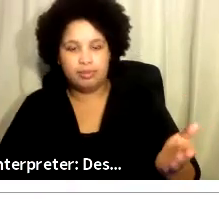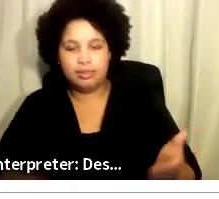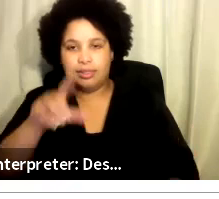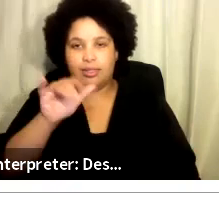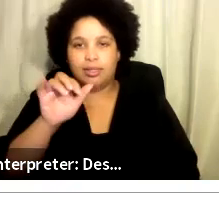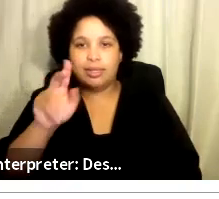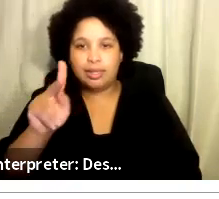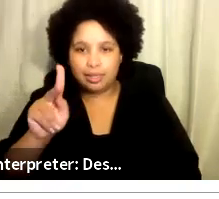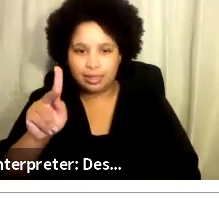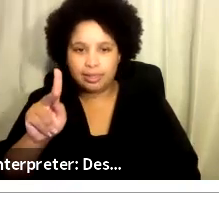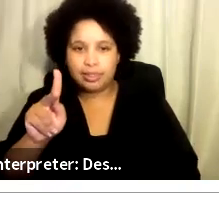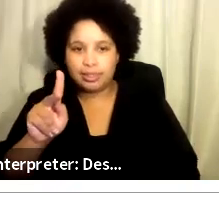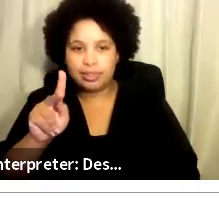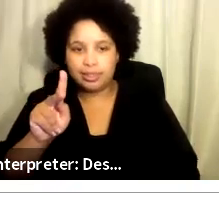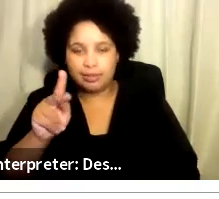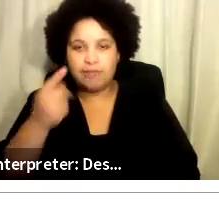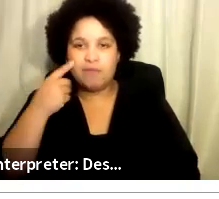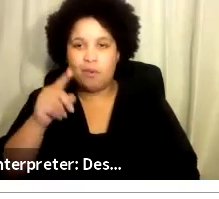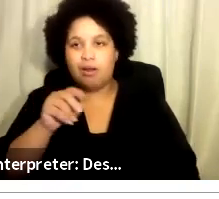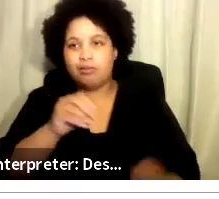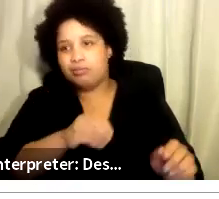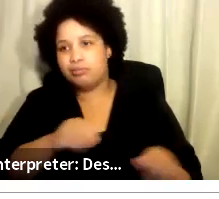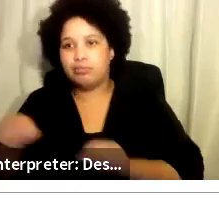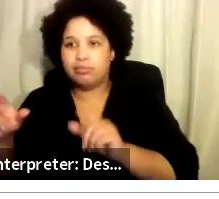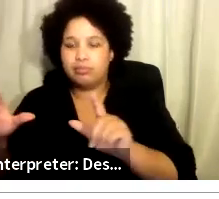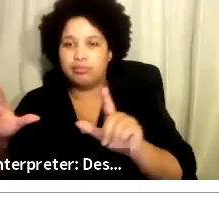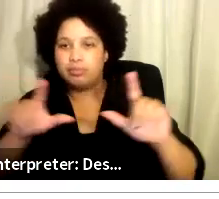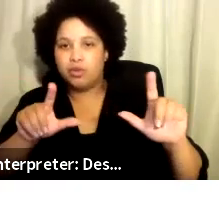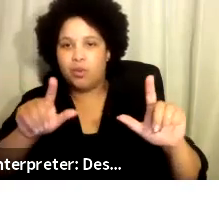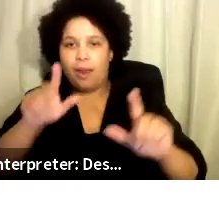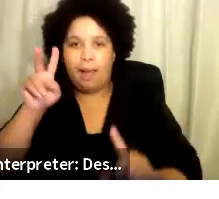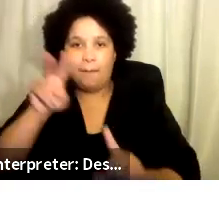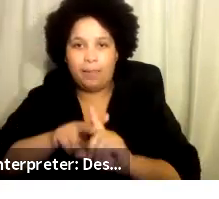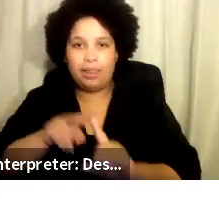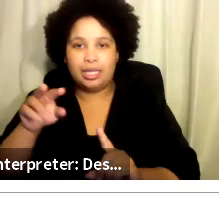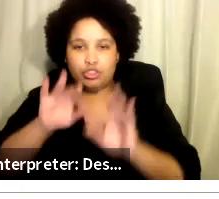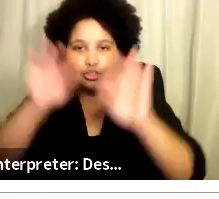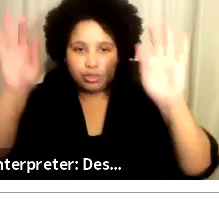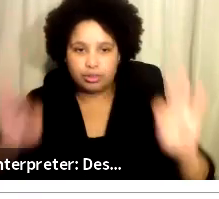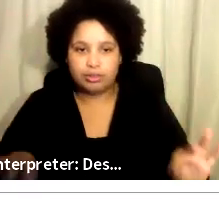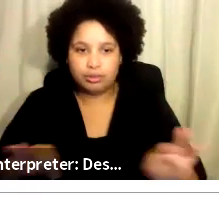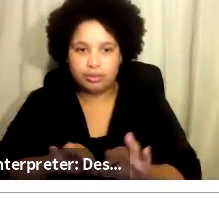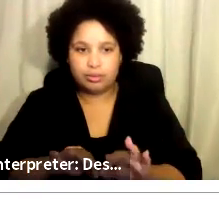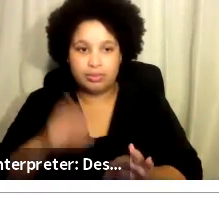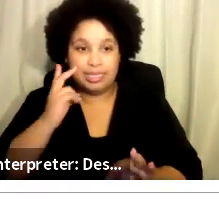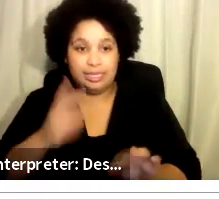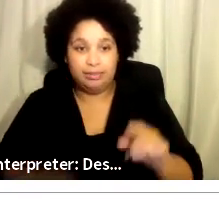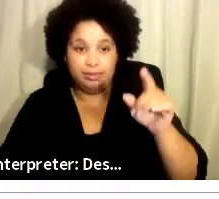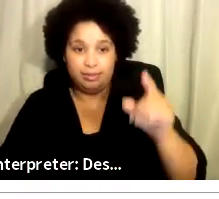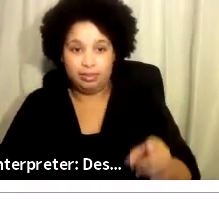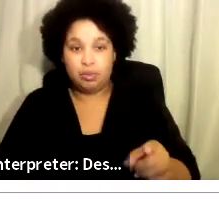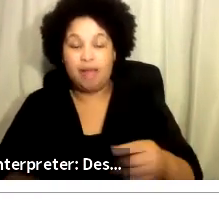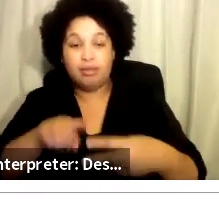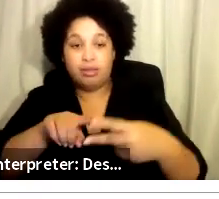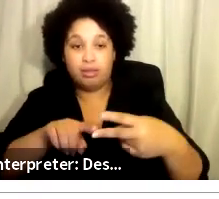takes you directly to the application. So once you click that little black box, it takes you to this. And you have to